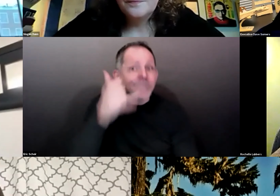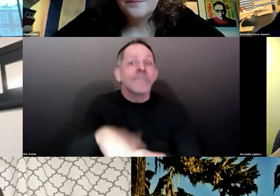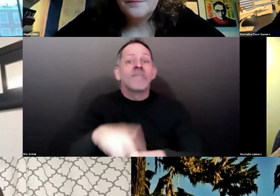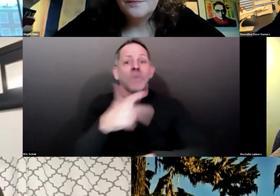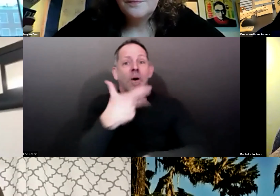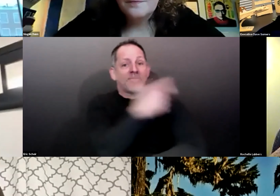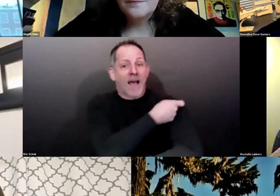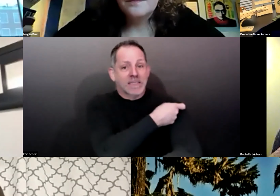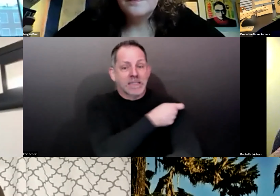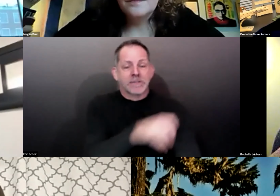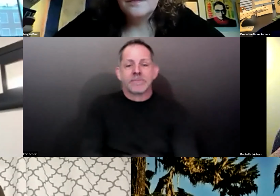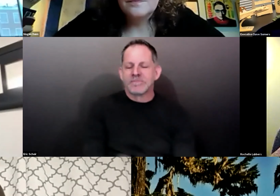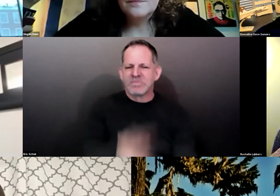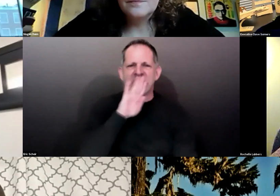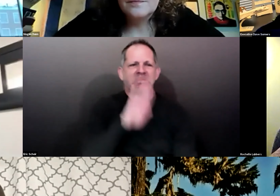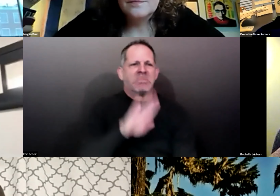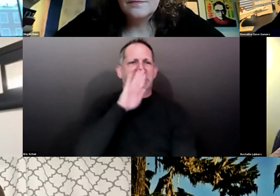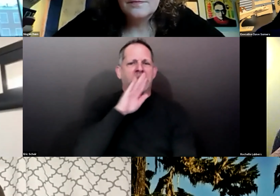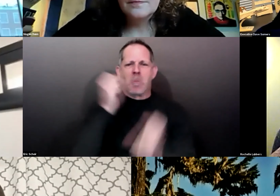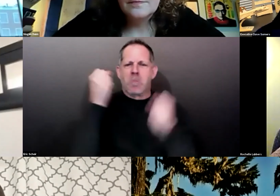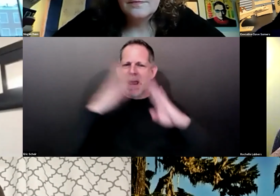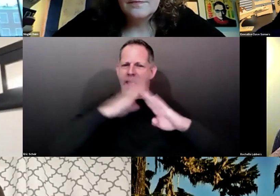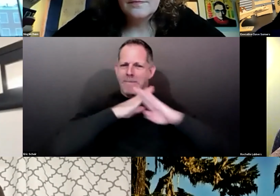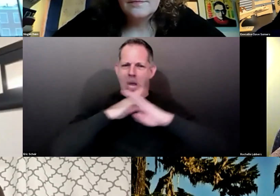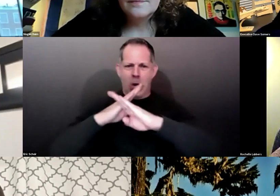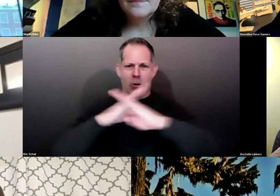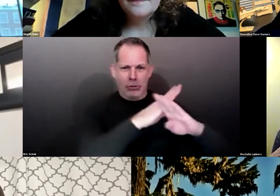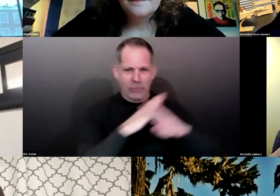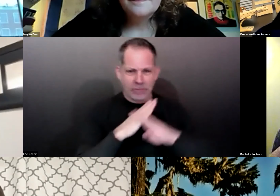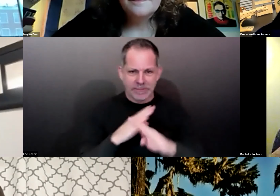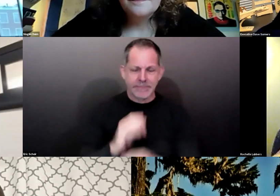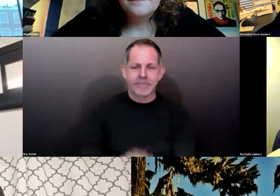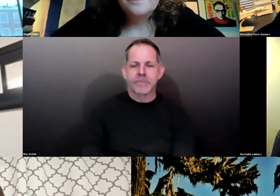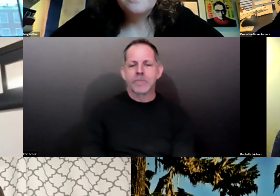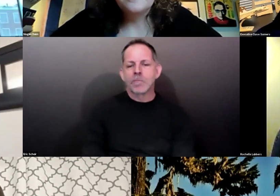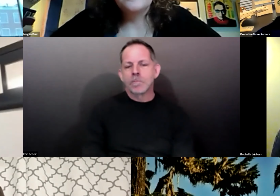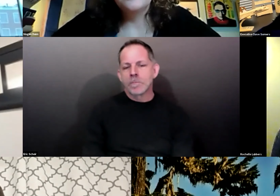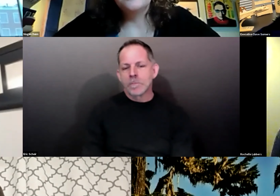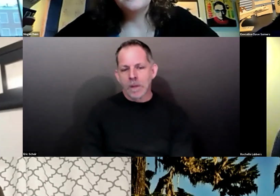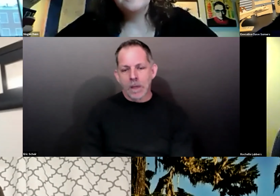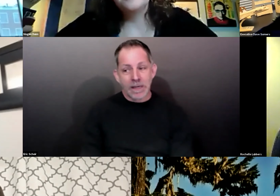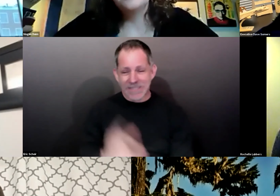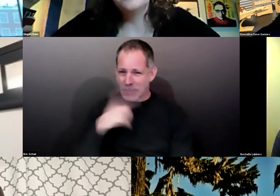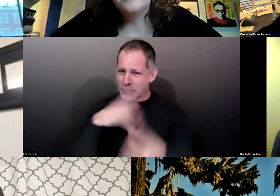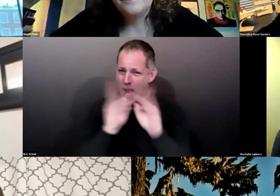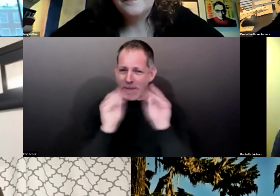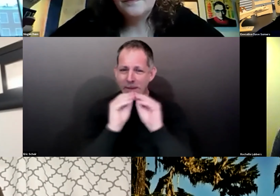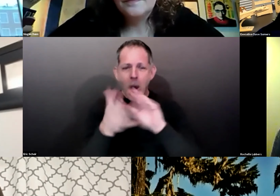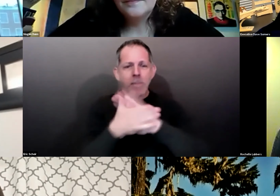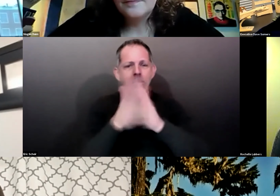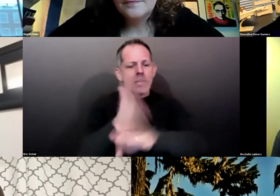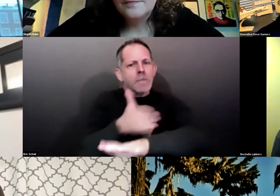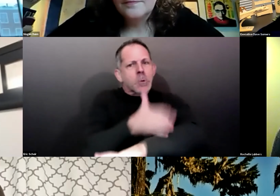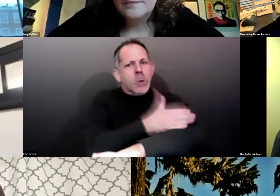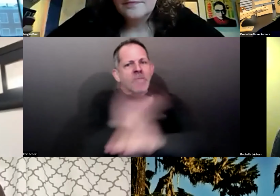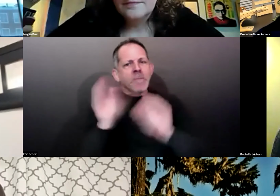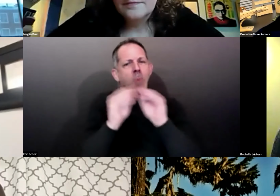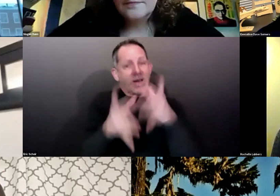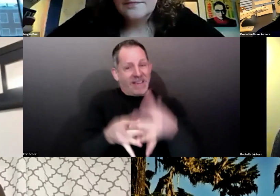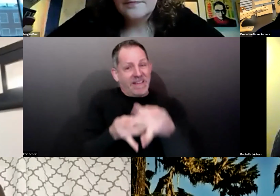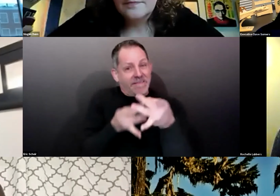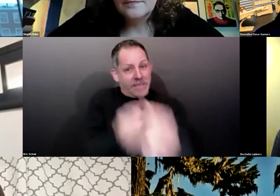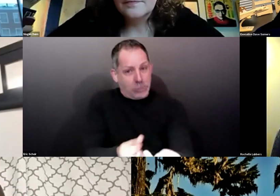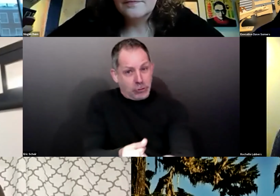those problems. Certainly, if we had more supply, that would be less of a problem, but we're working on it, and we know the